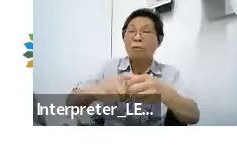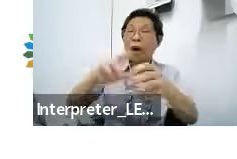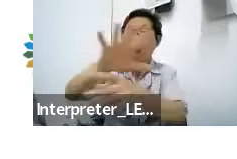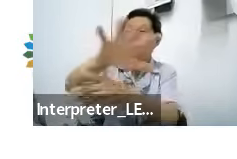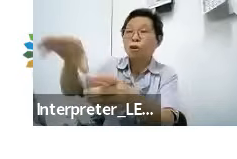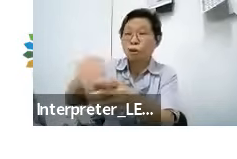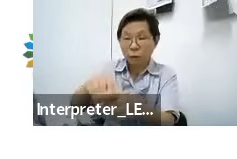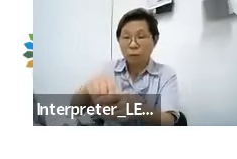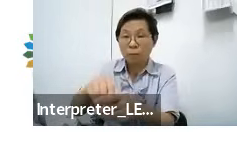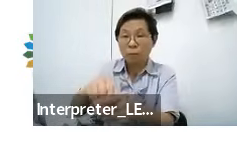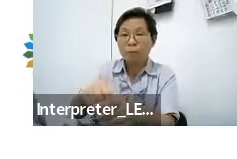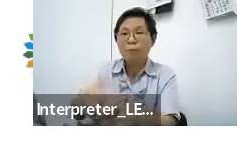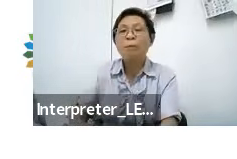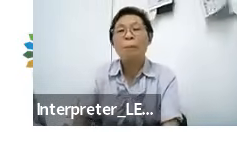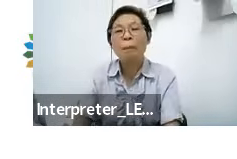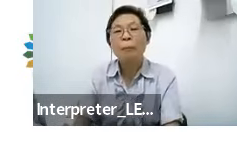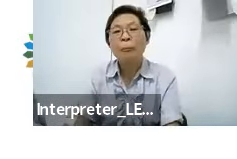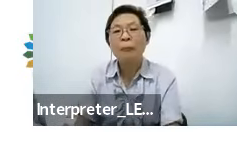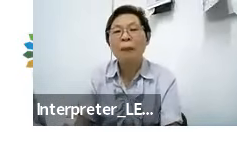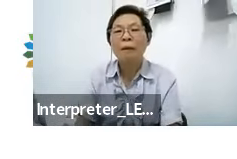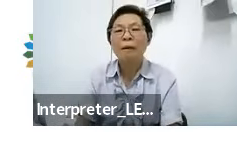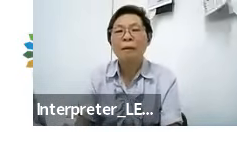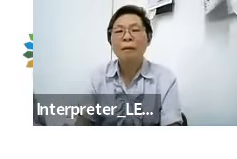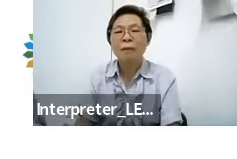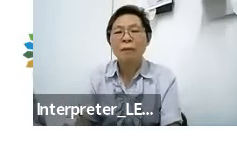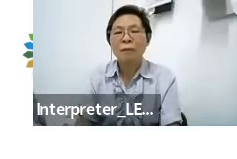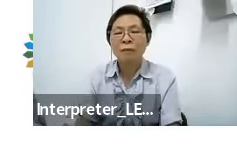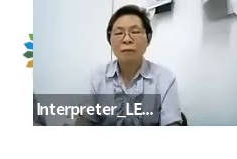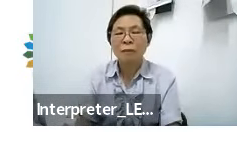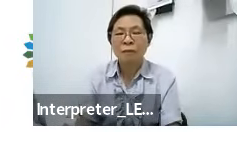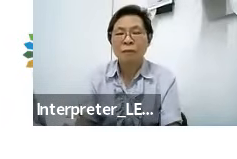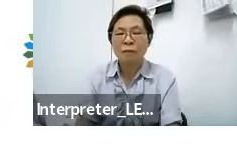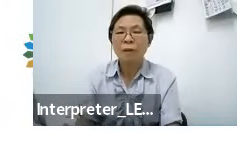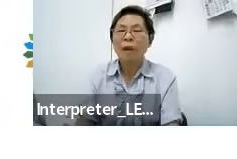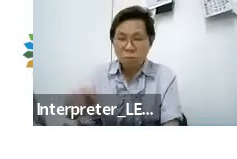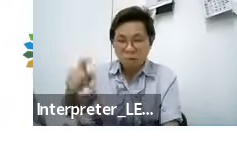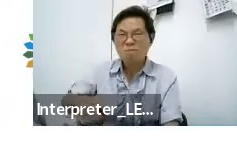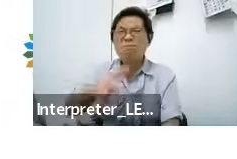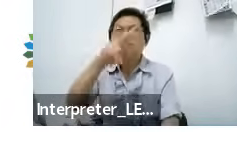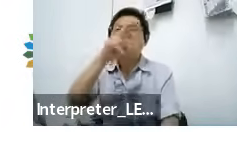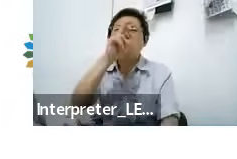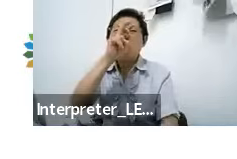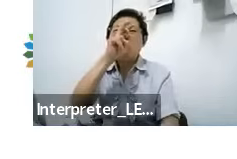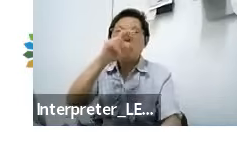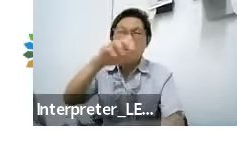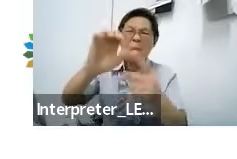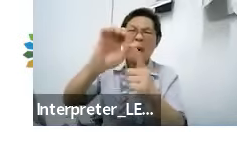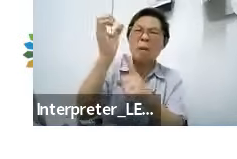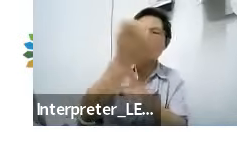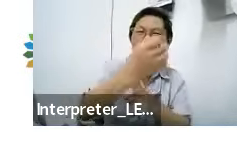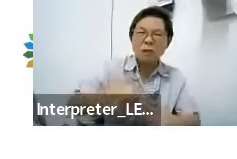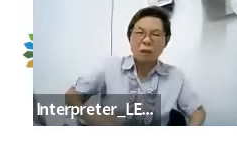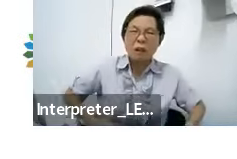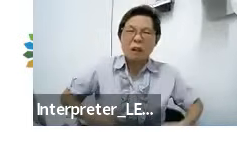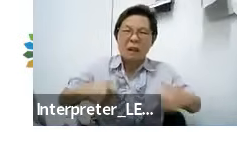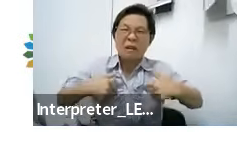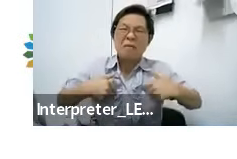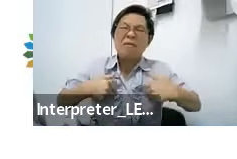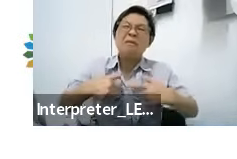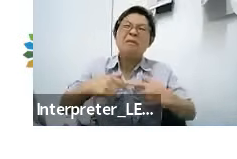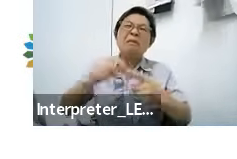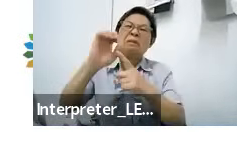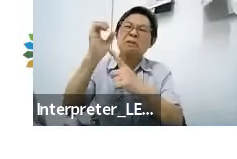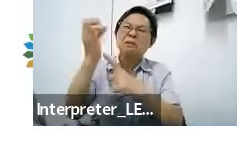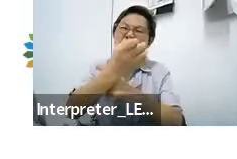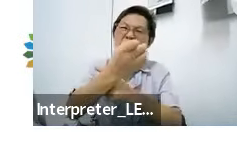placement could be most restrictive environment to least restrictive environment.